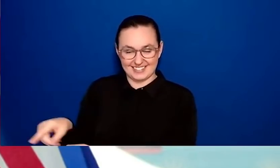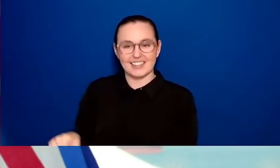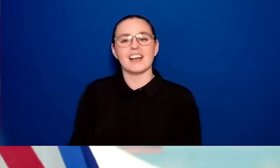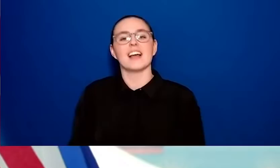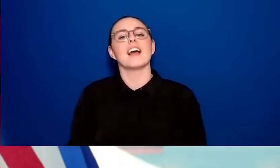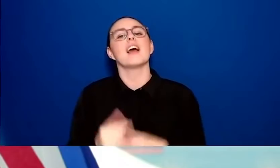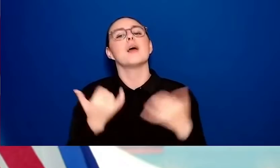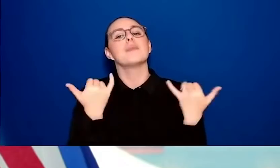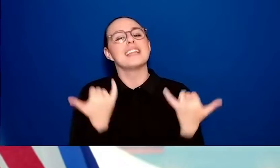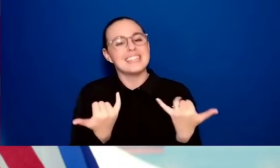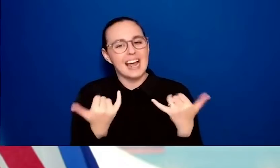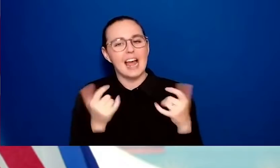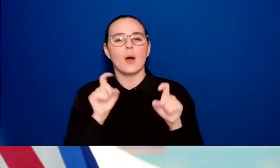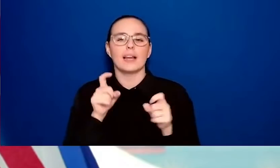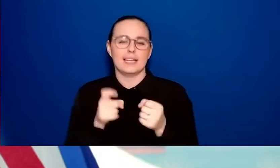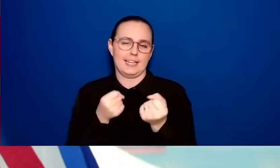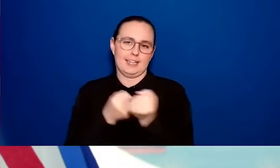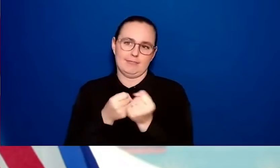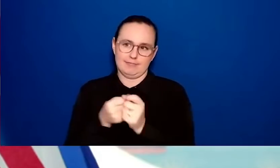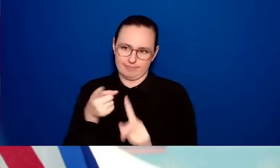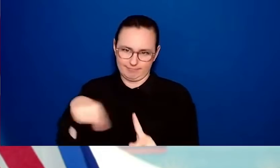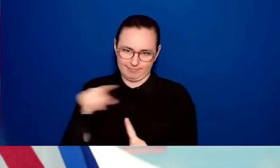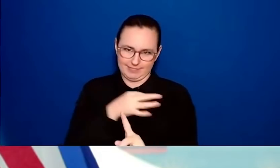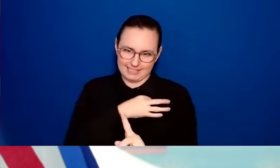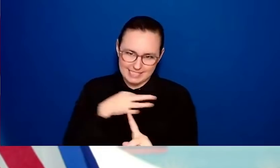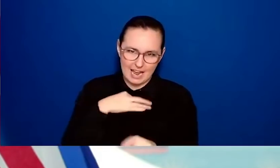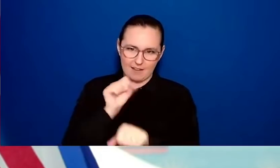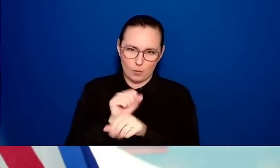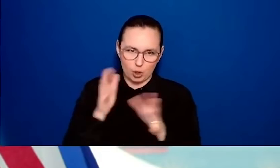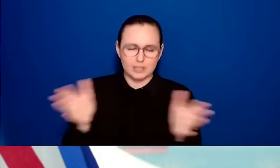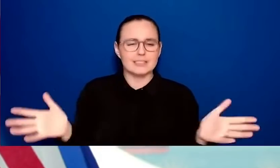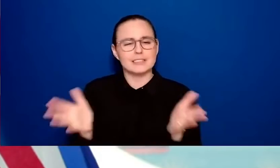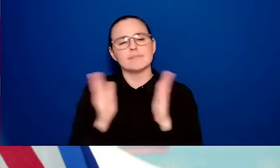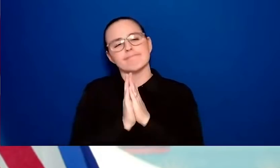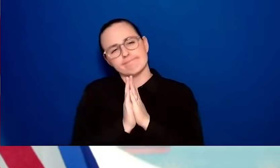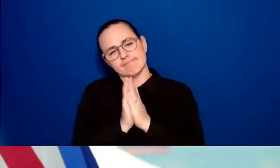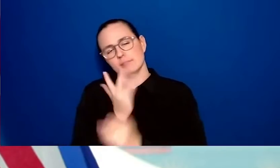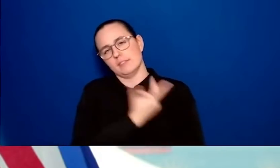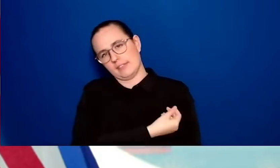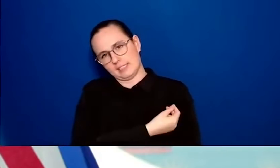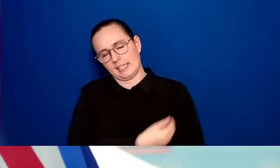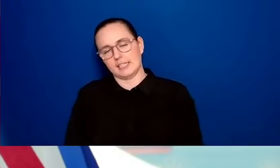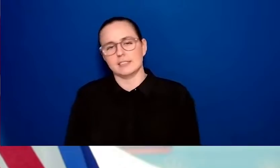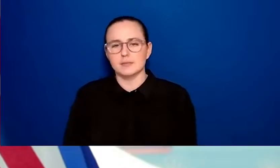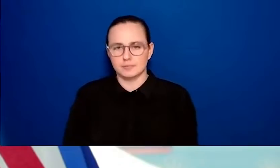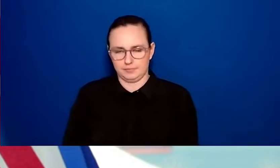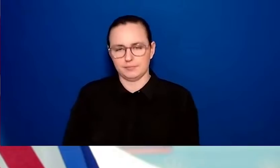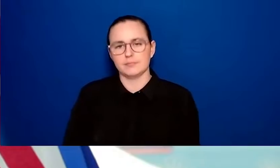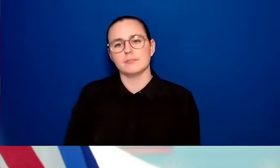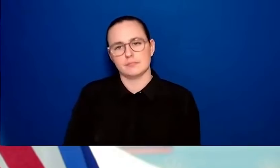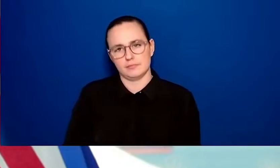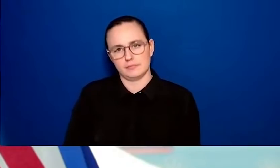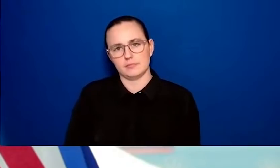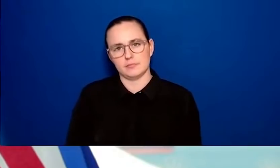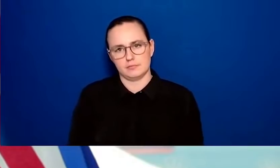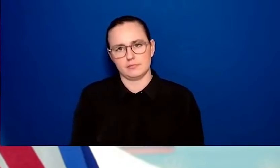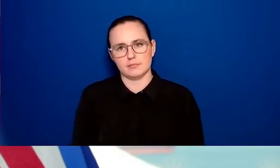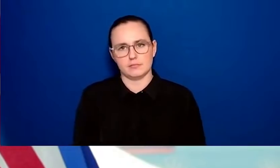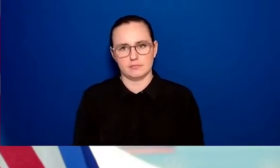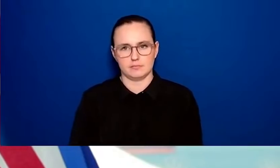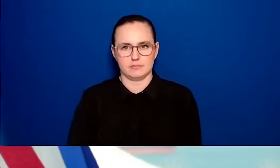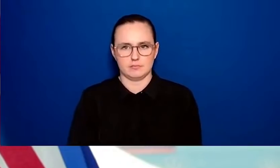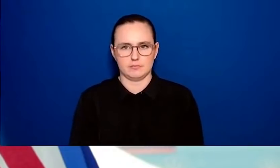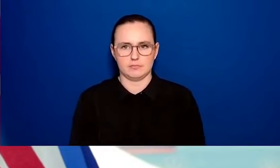is, of course, a concern, and that's why we want the maximum number of people to get vaccinated and make sure everyone has